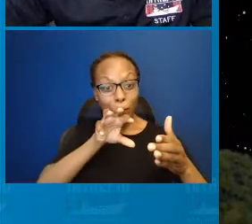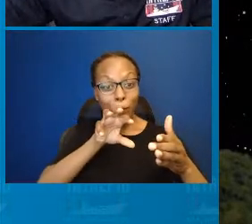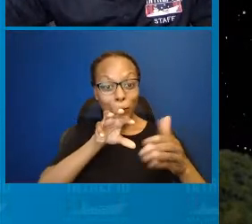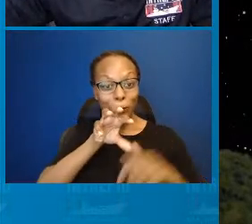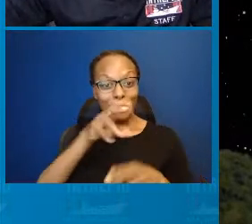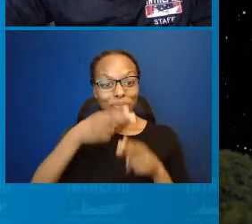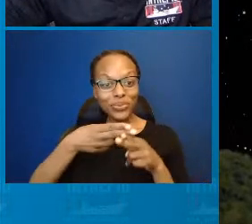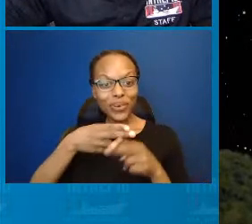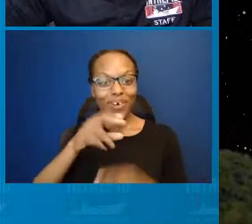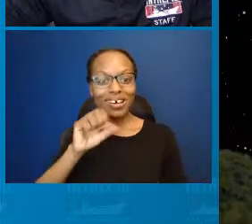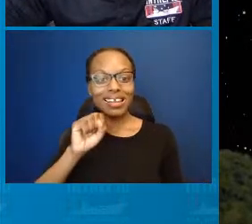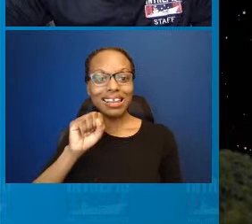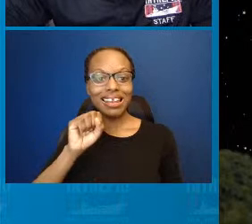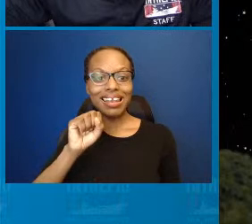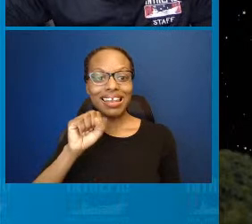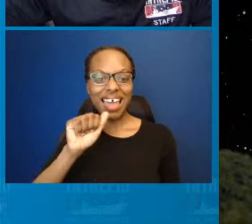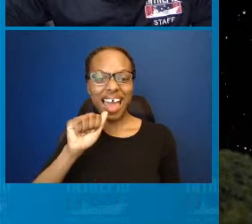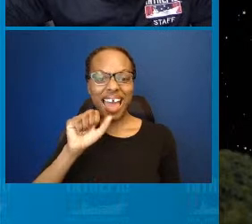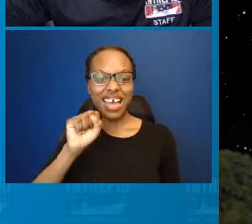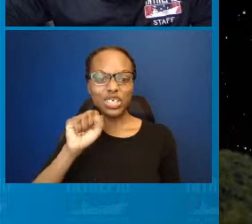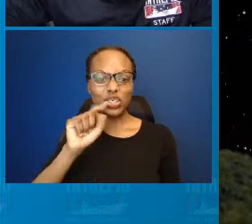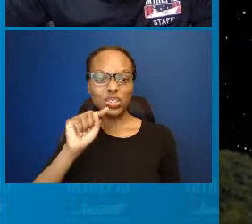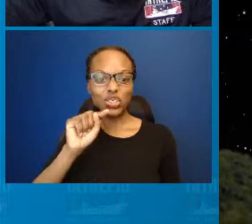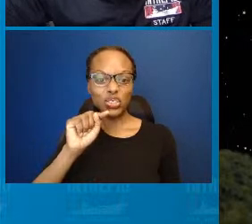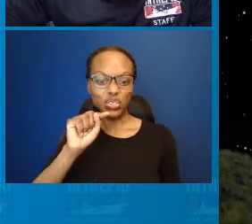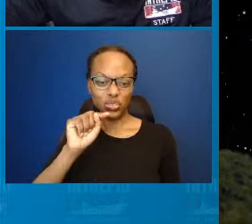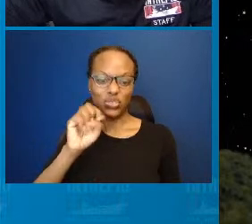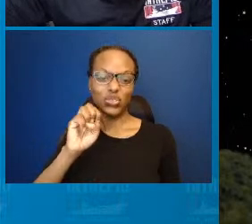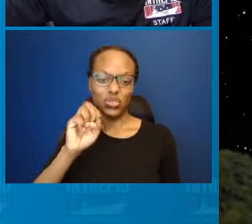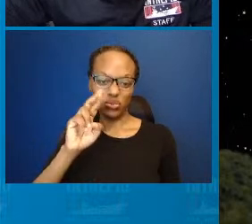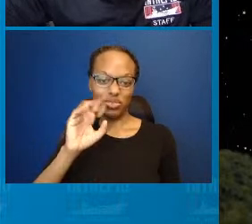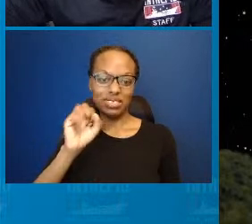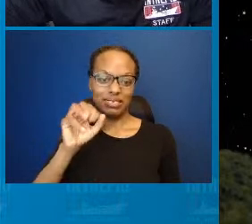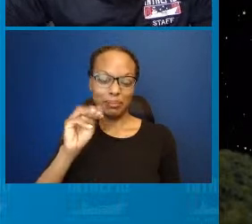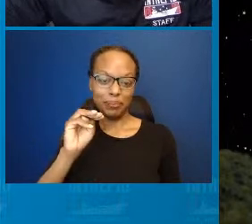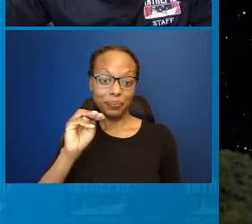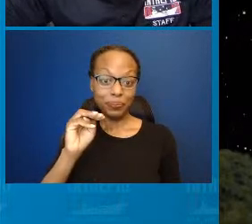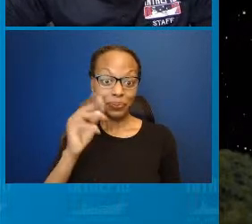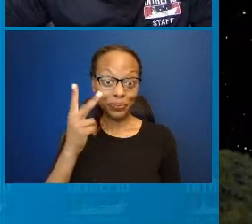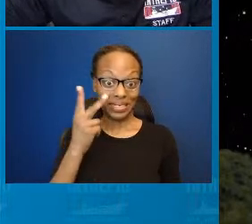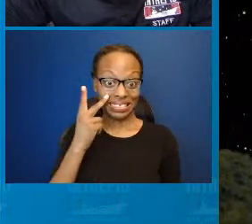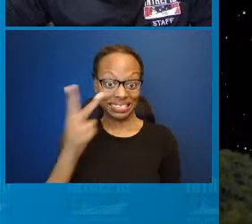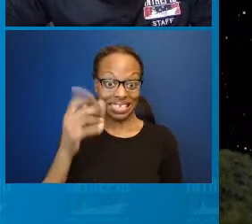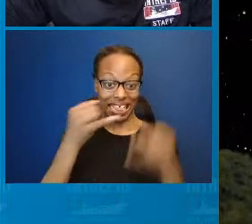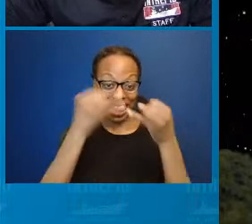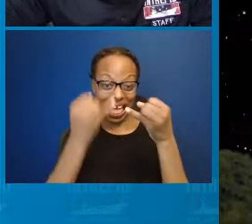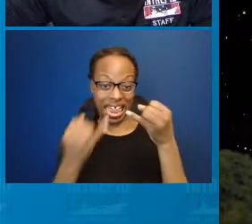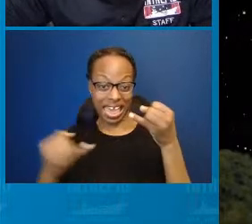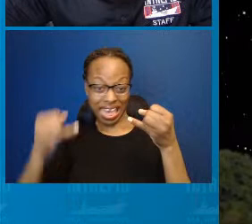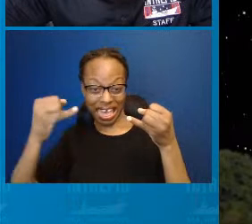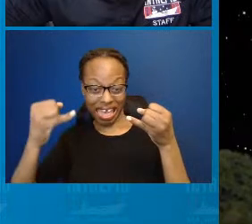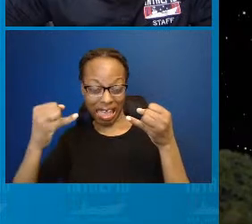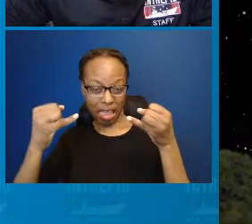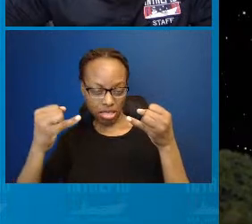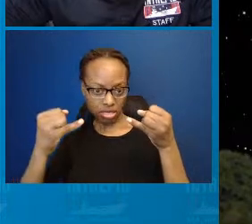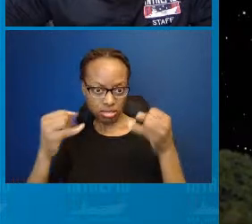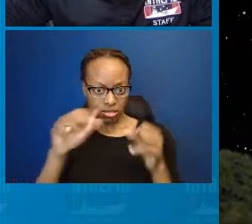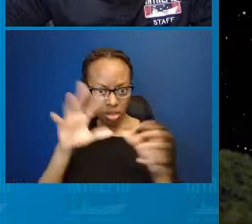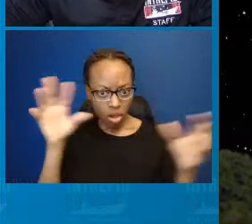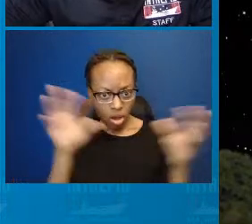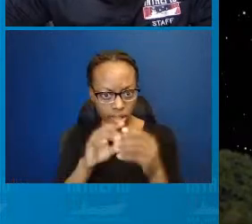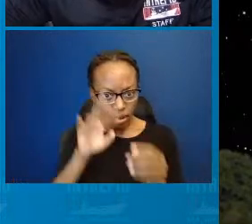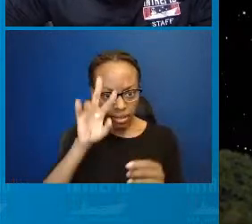if we got rid of these lines, seeing 1, 2, 3, 4, 5, 6, 7 stars here might